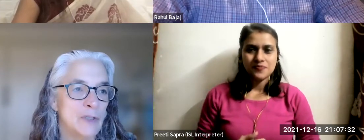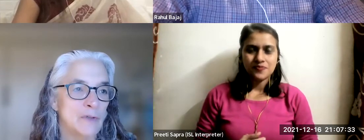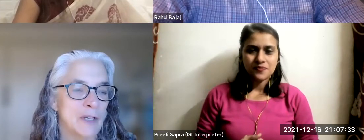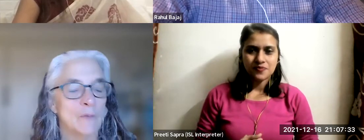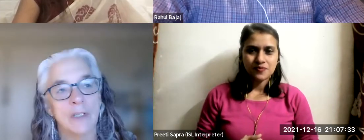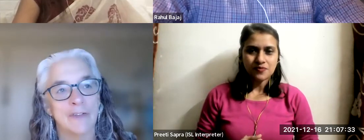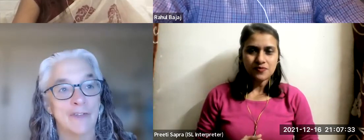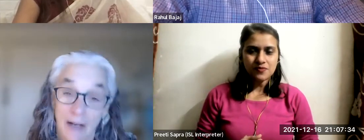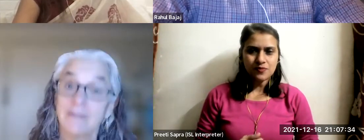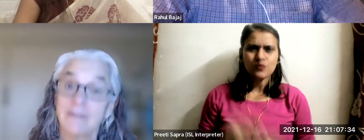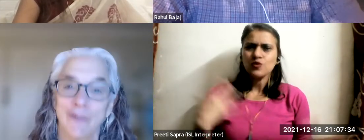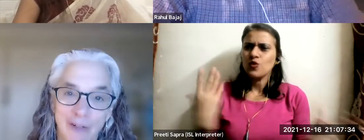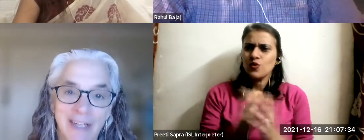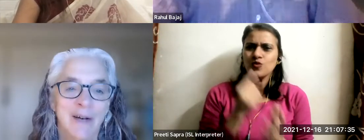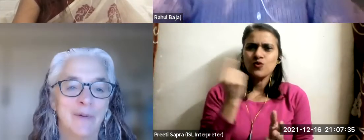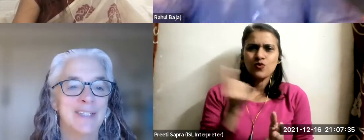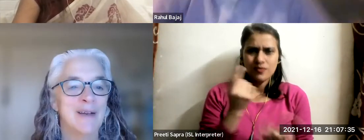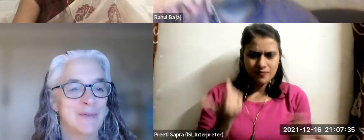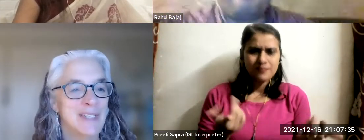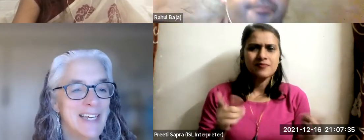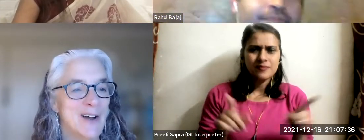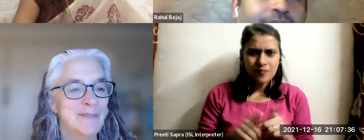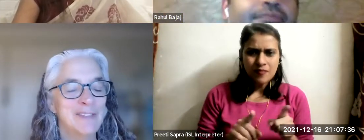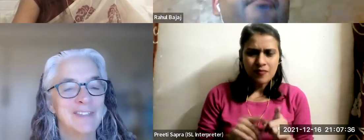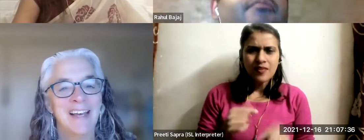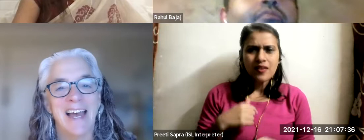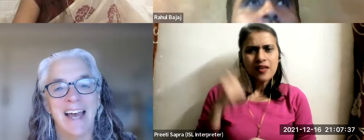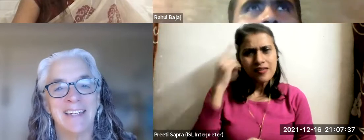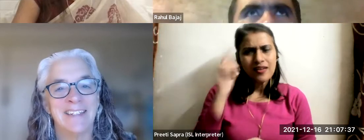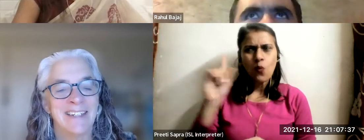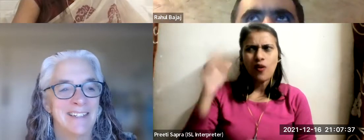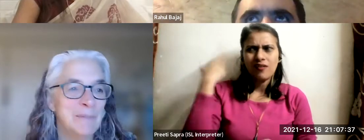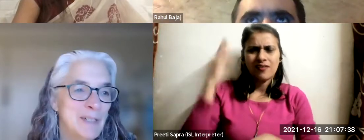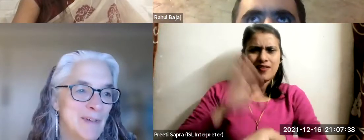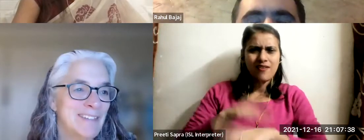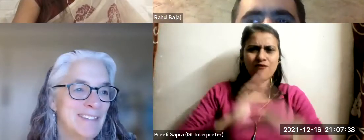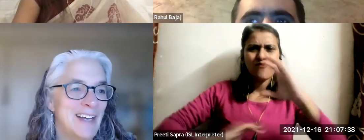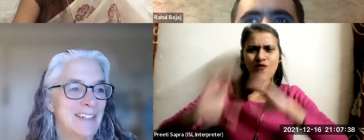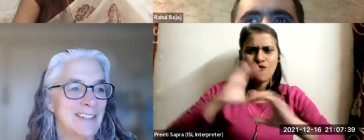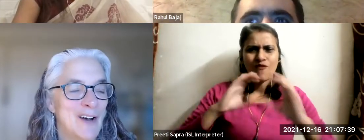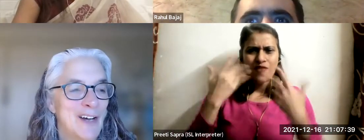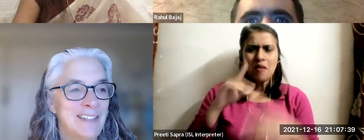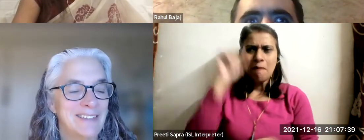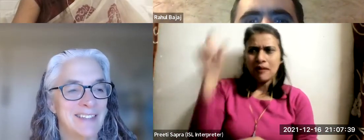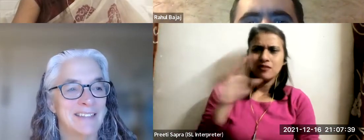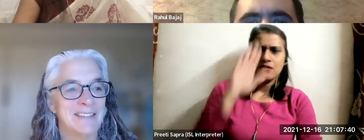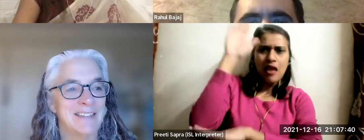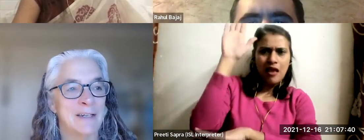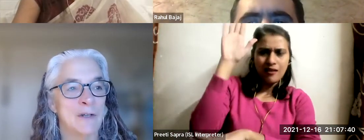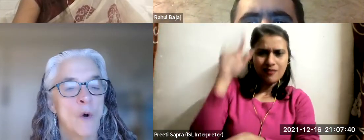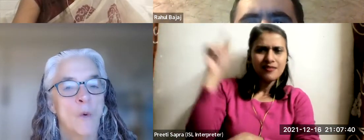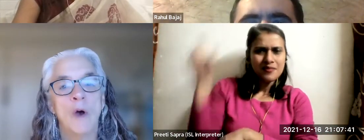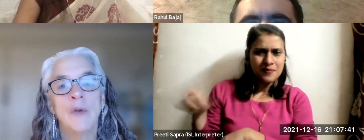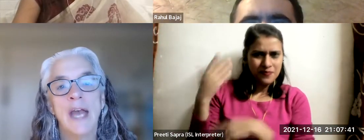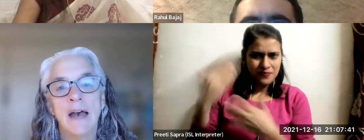we have been using, well, I'll tell a story, which is I was once at a conference and somebody raised their hand in the audience and